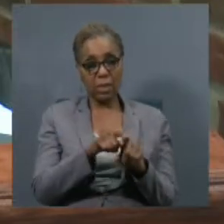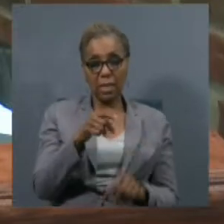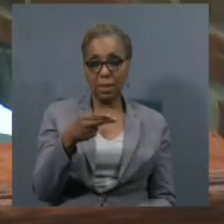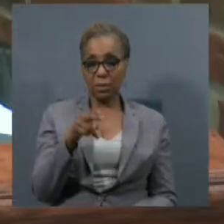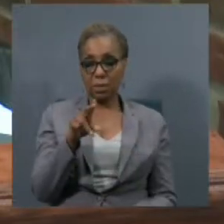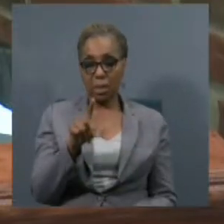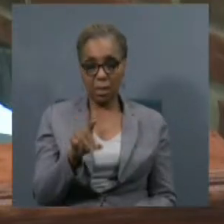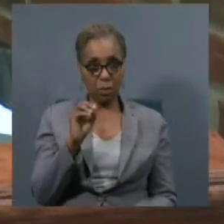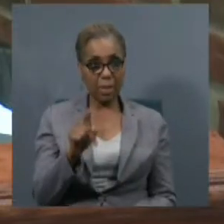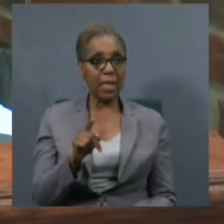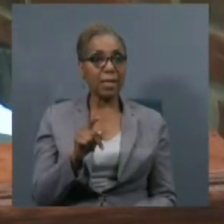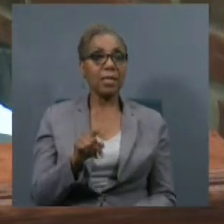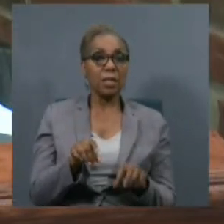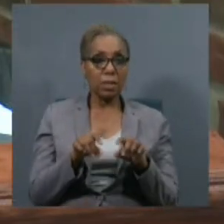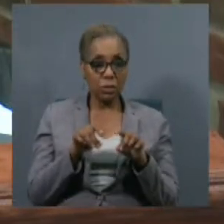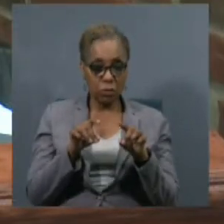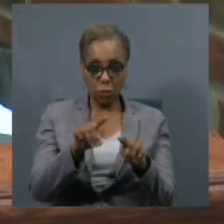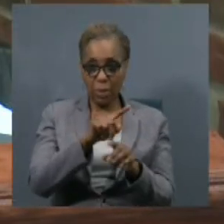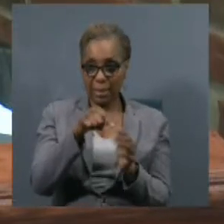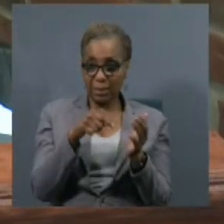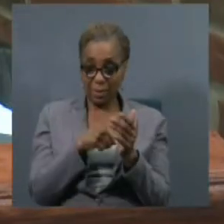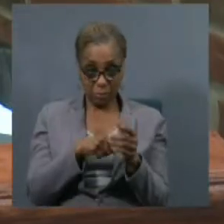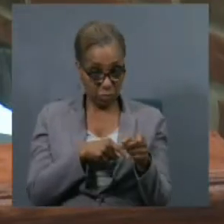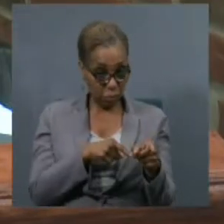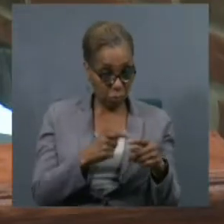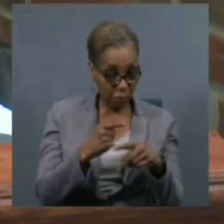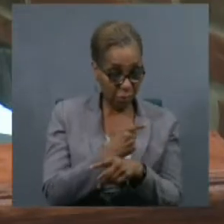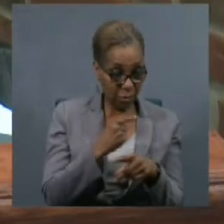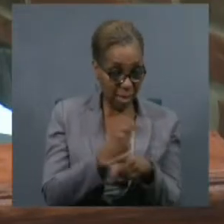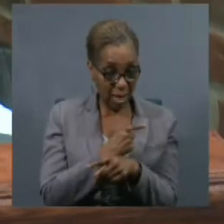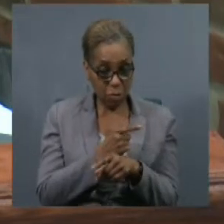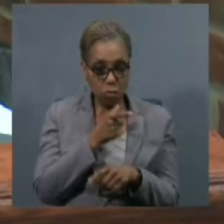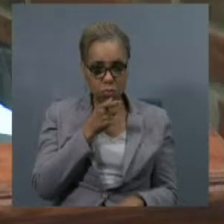And through all this, have you ever figured out